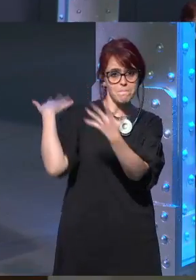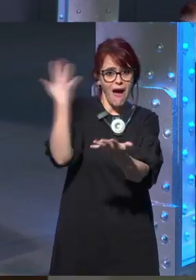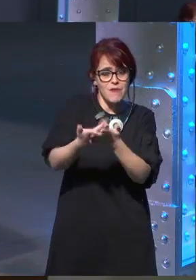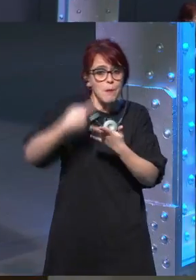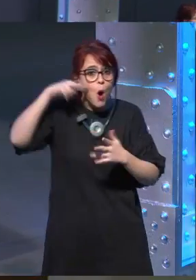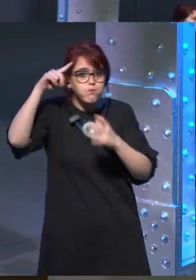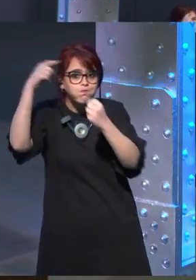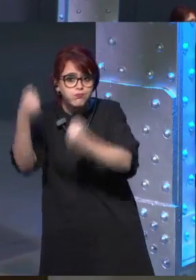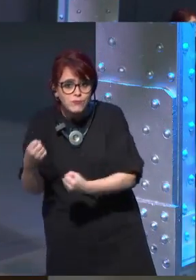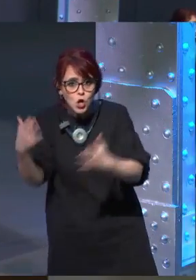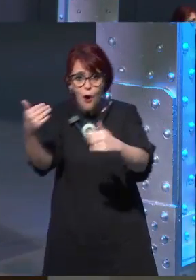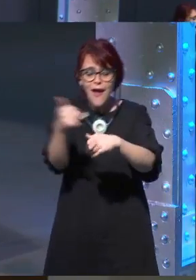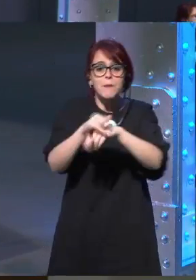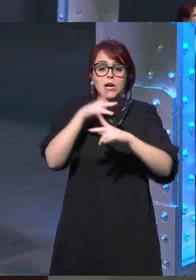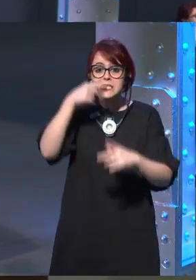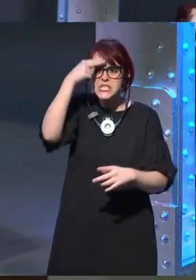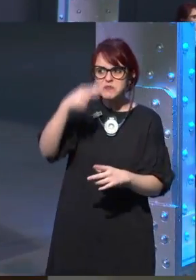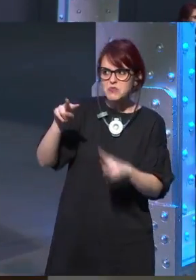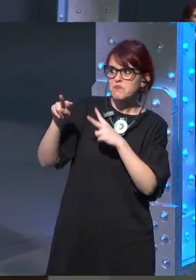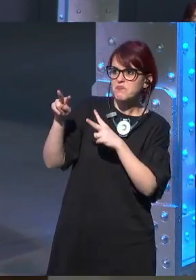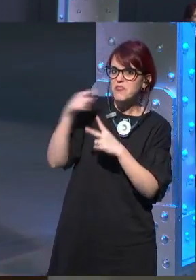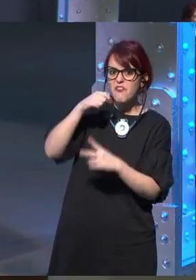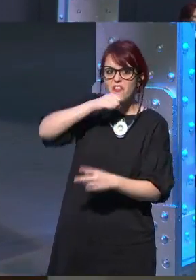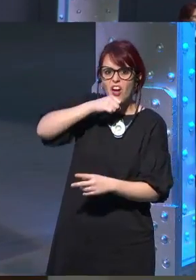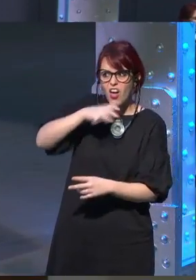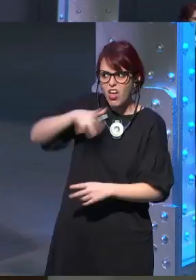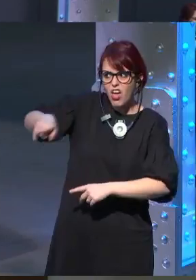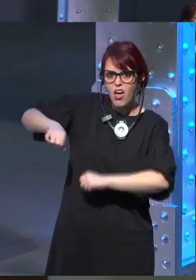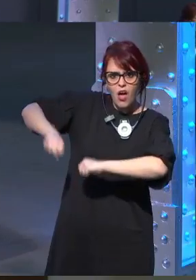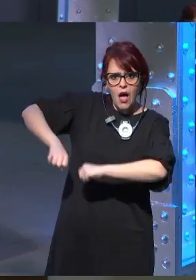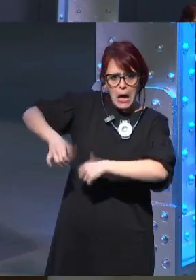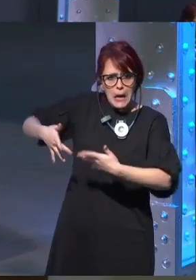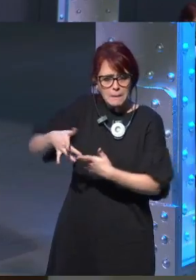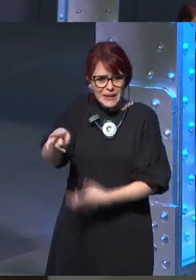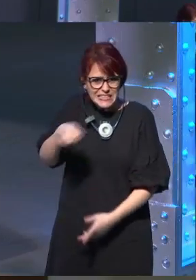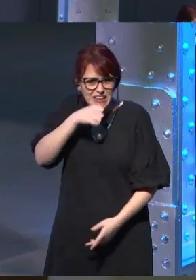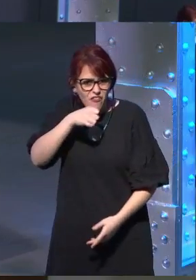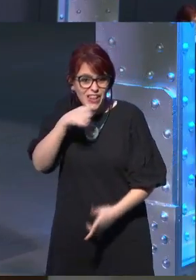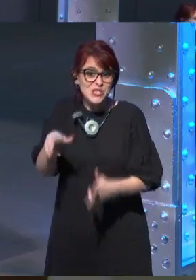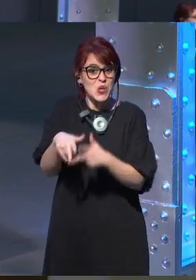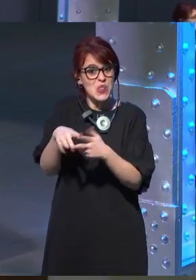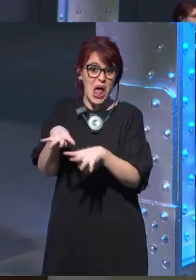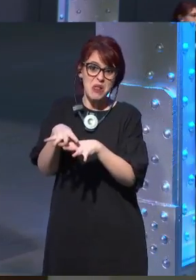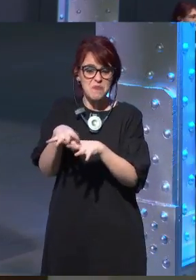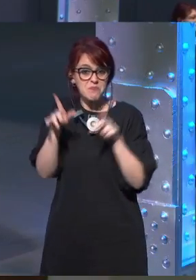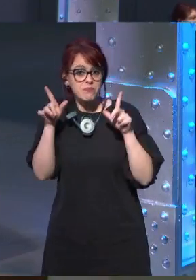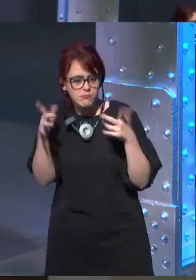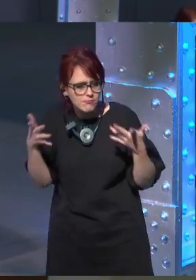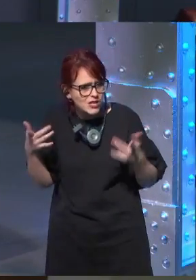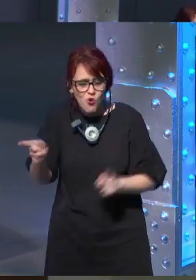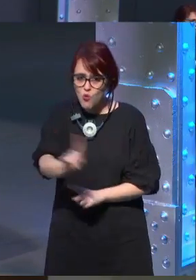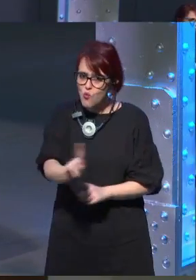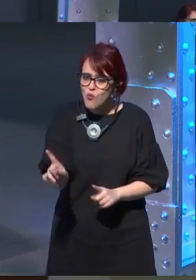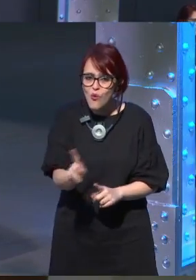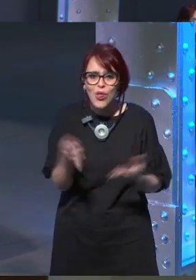cases, we don't have any respect. Young people look at us old guys and go, right, grandpa's social. Right? So we have